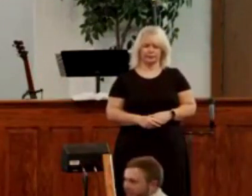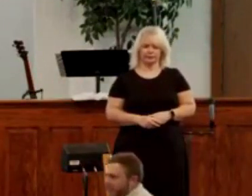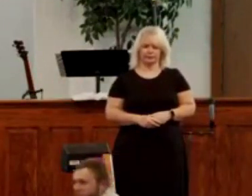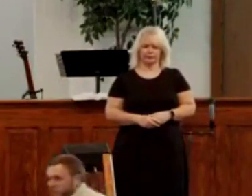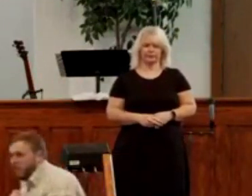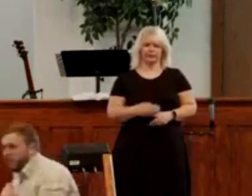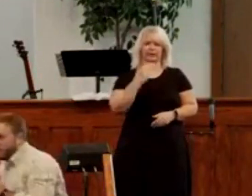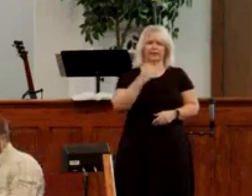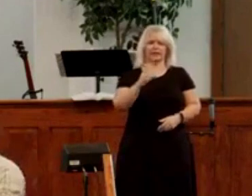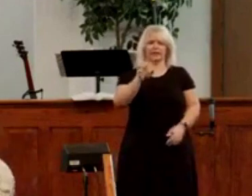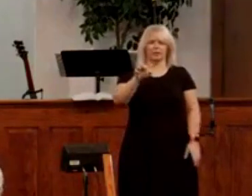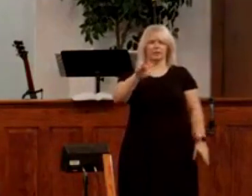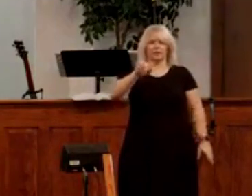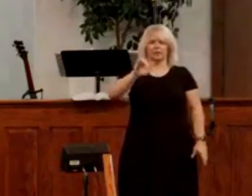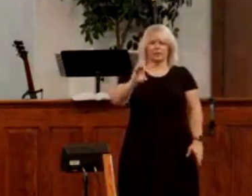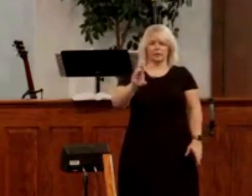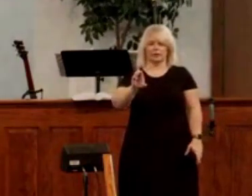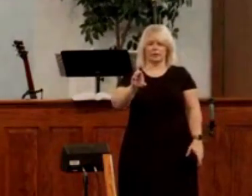All right, thank you, Eric.